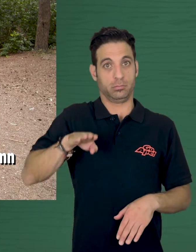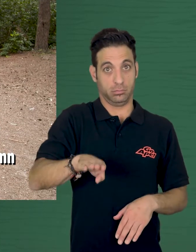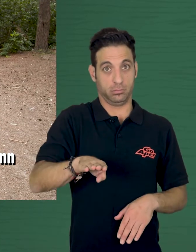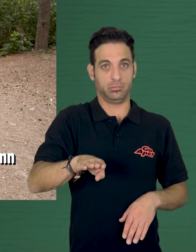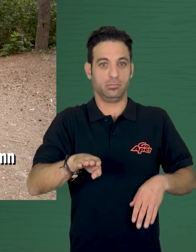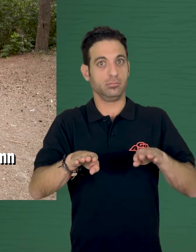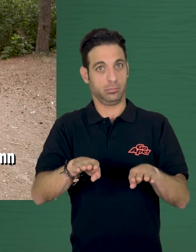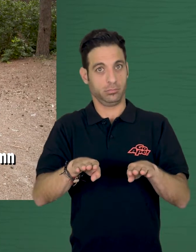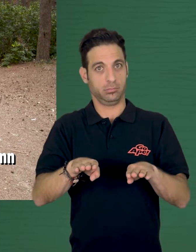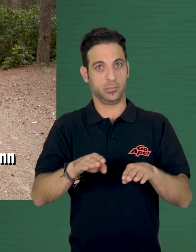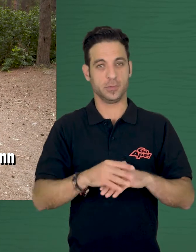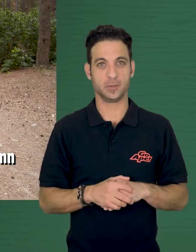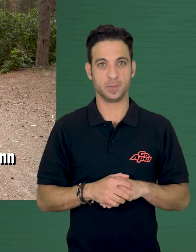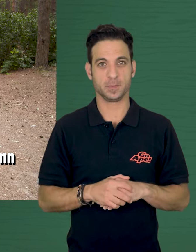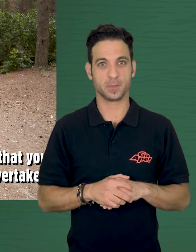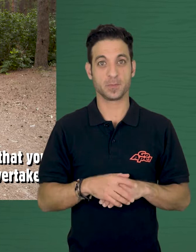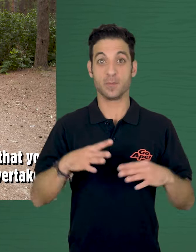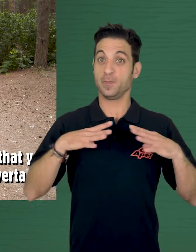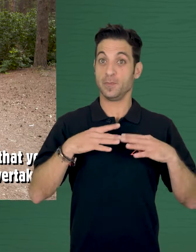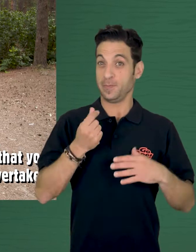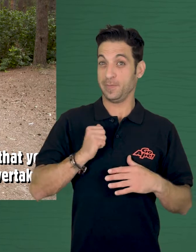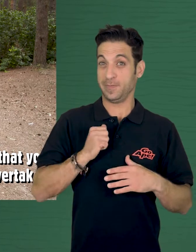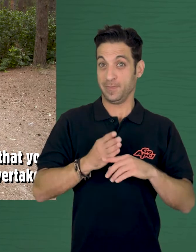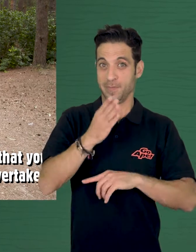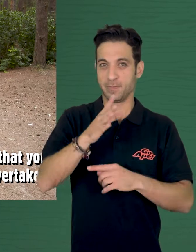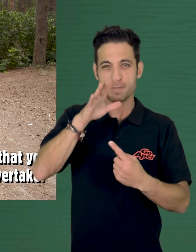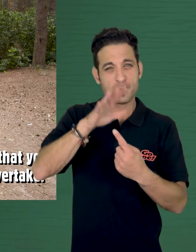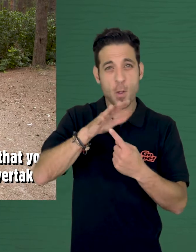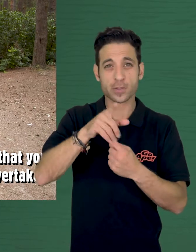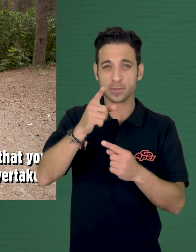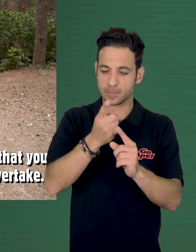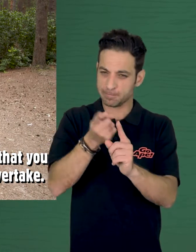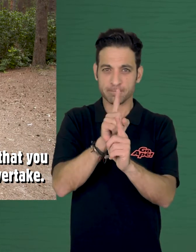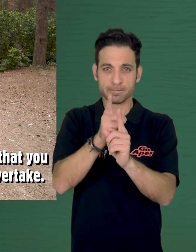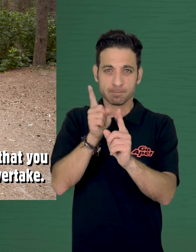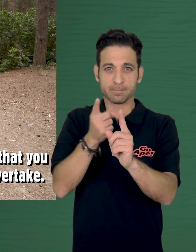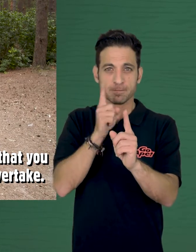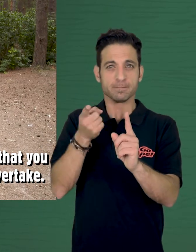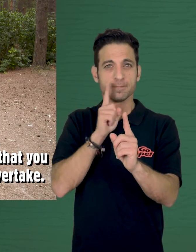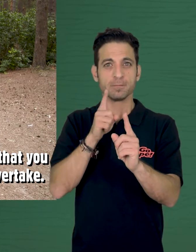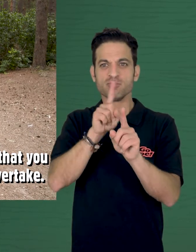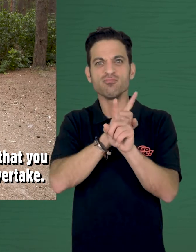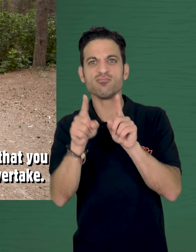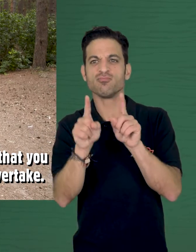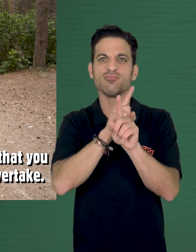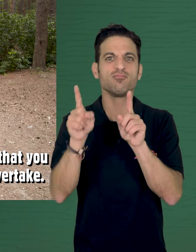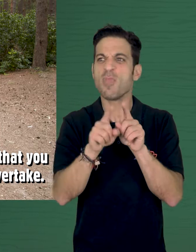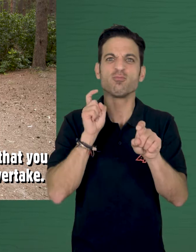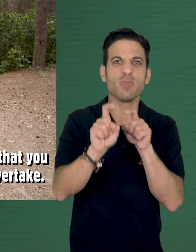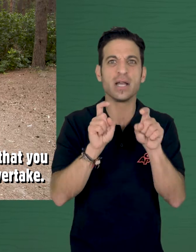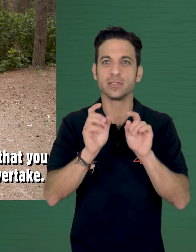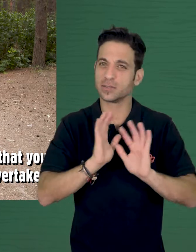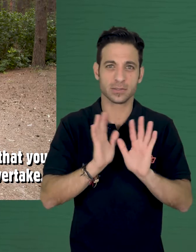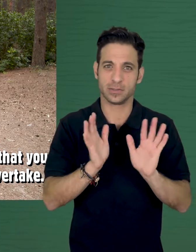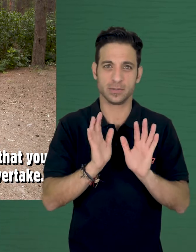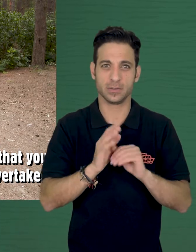hands and then just step up. We're going to set off in a minute, so it's really important that you stay in single file behind me